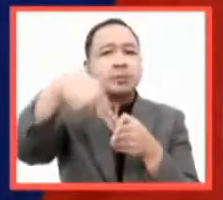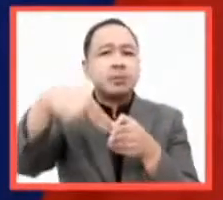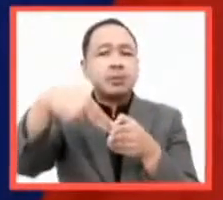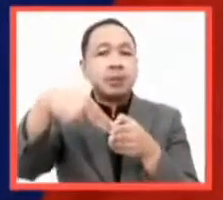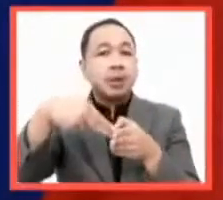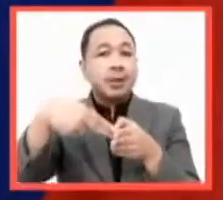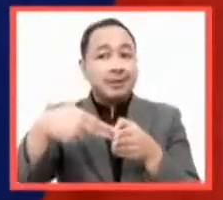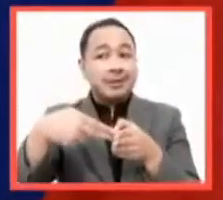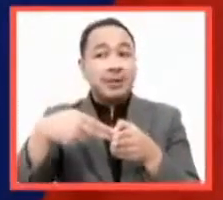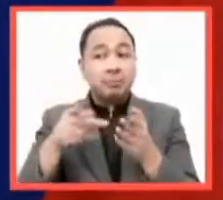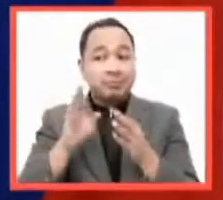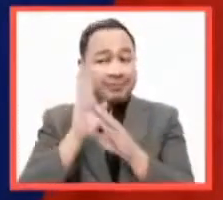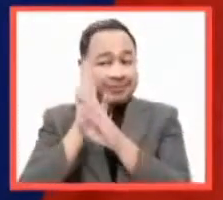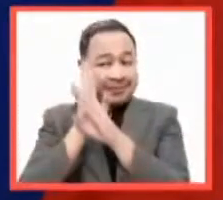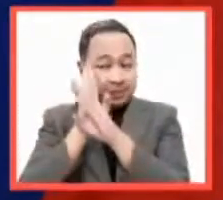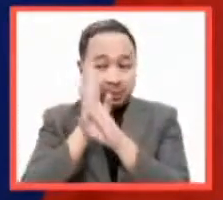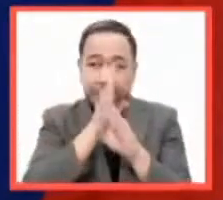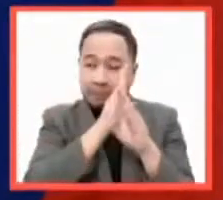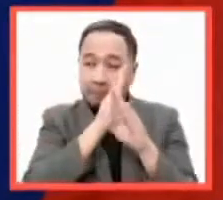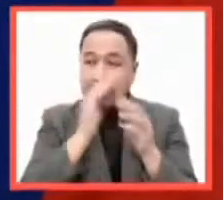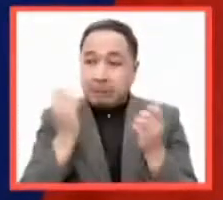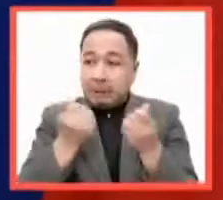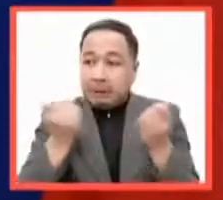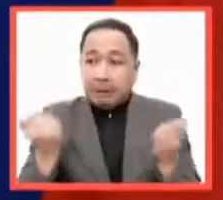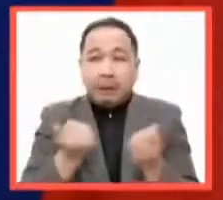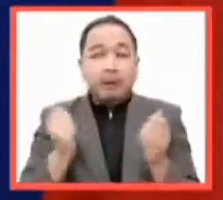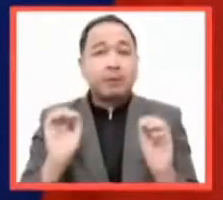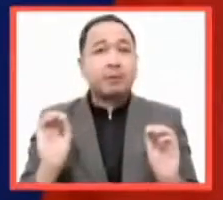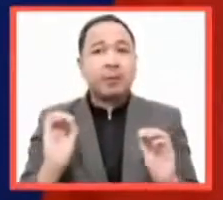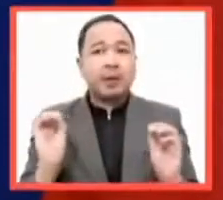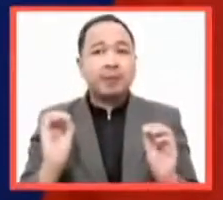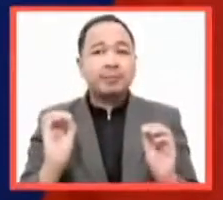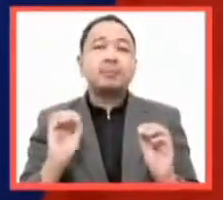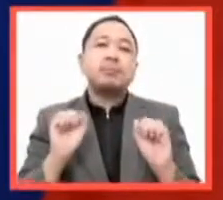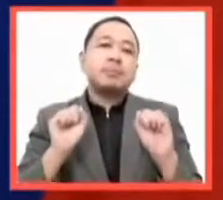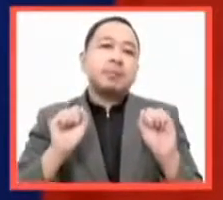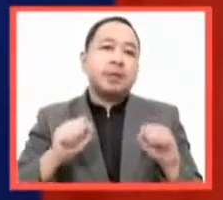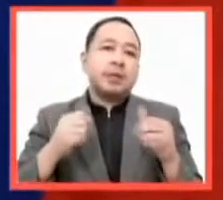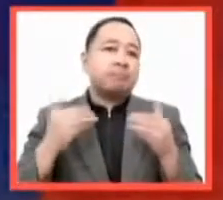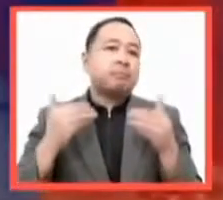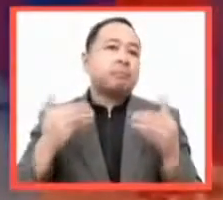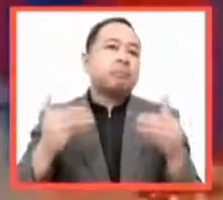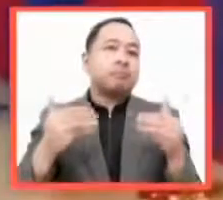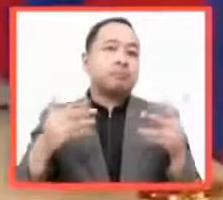to cataclysmic consequences for the whole of humankind.